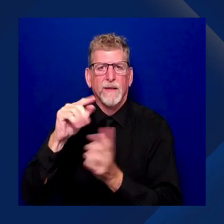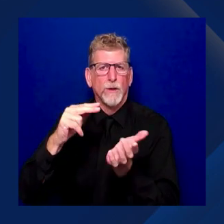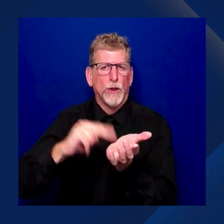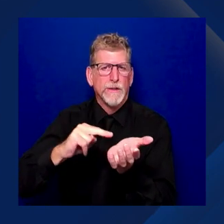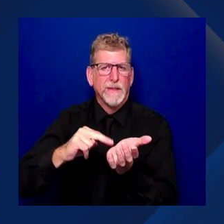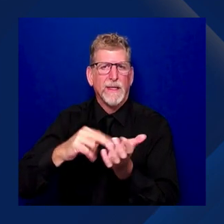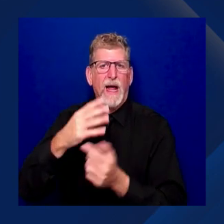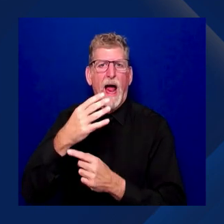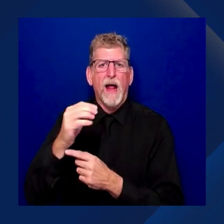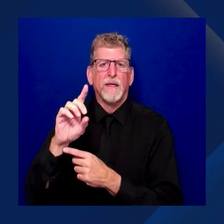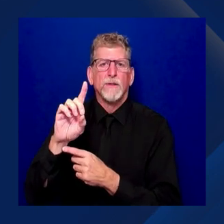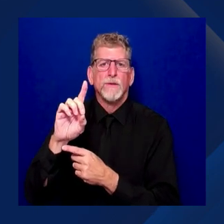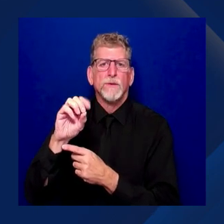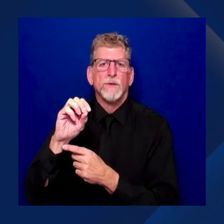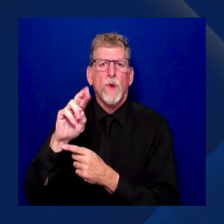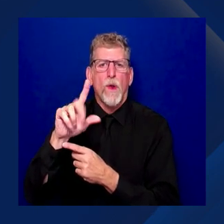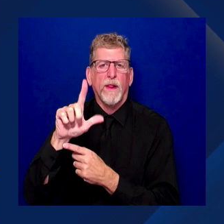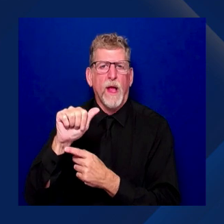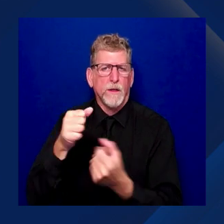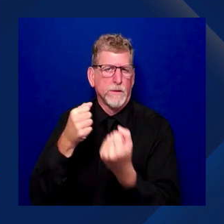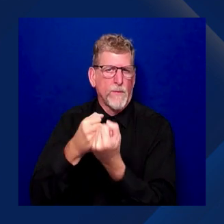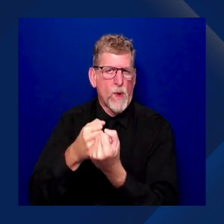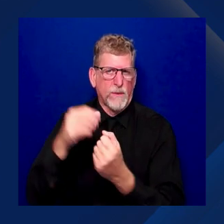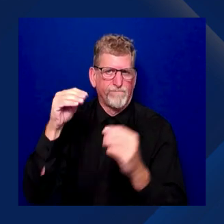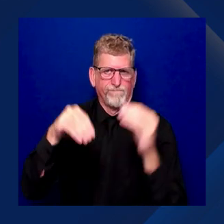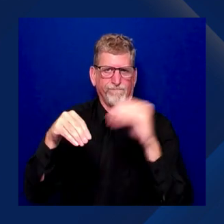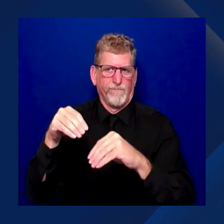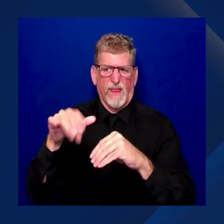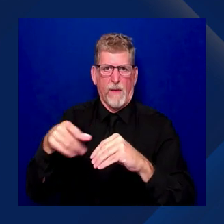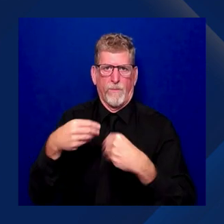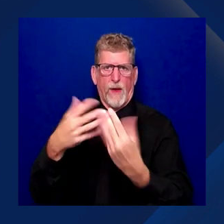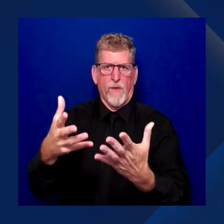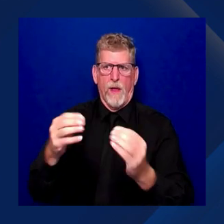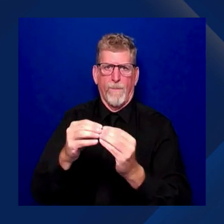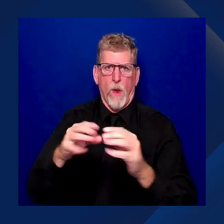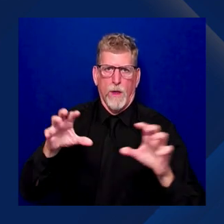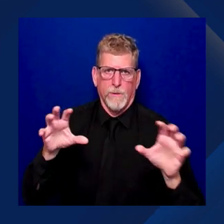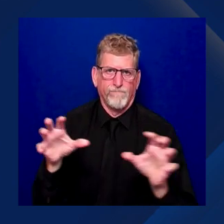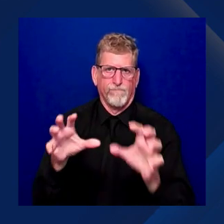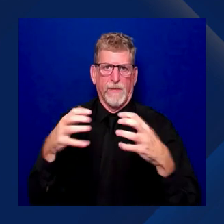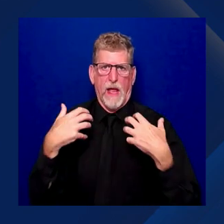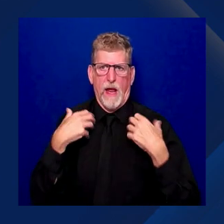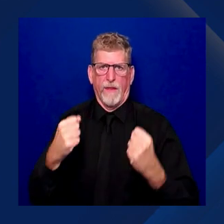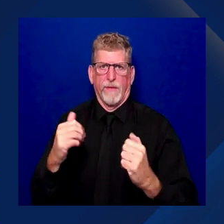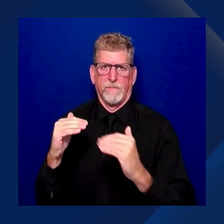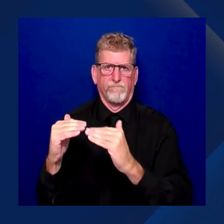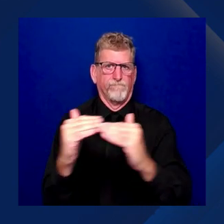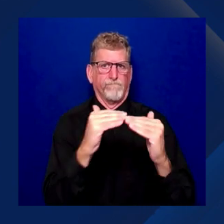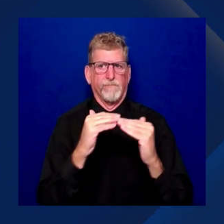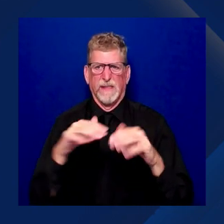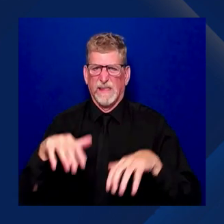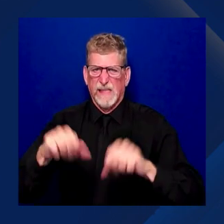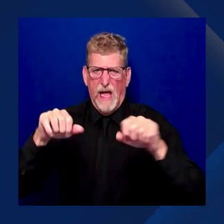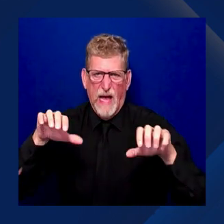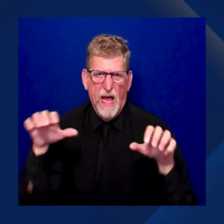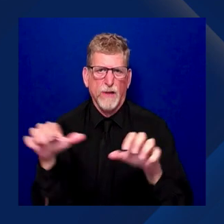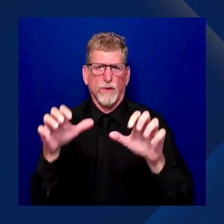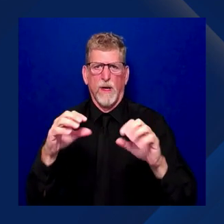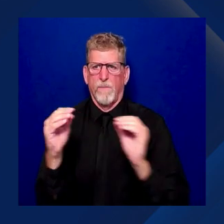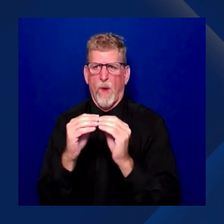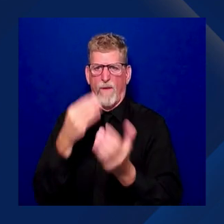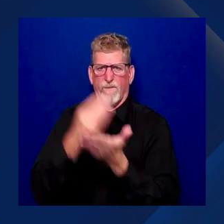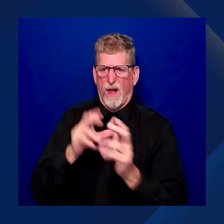Disabilities. It will promote health equity by taking action from increasing funding for maternal mental